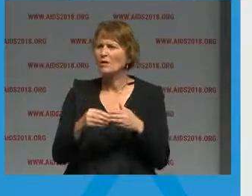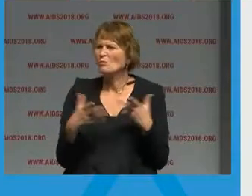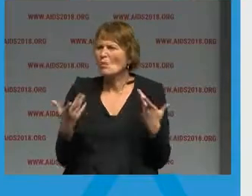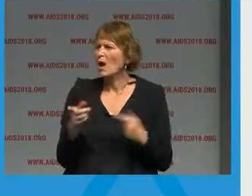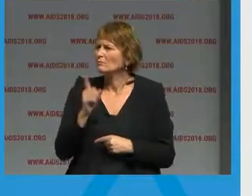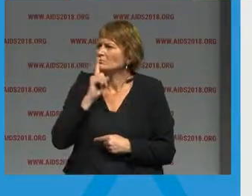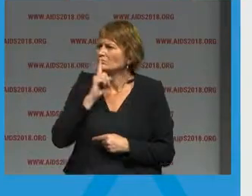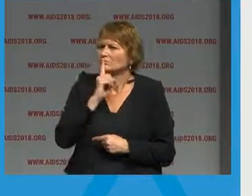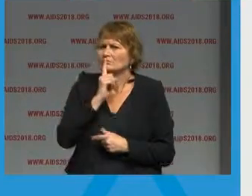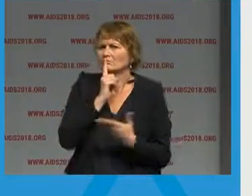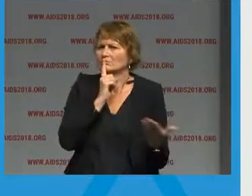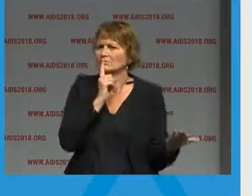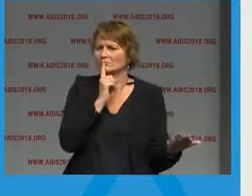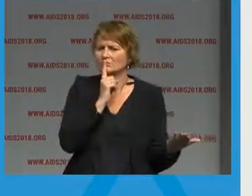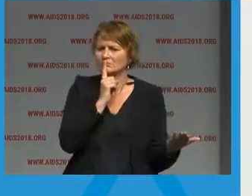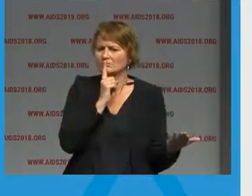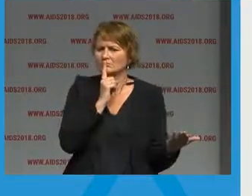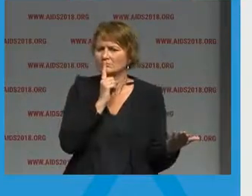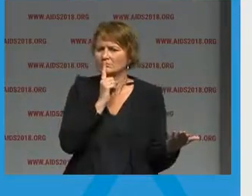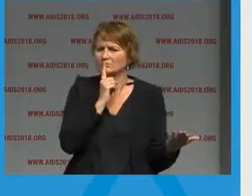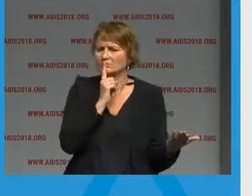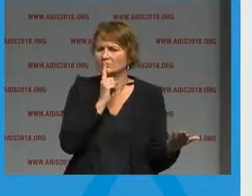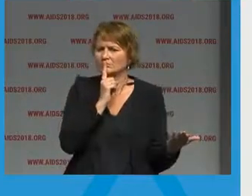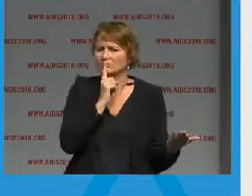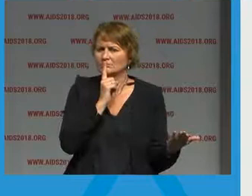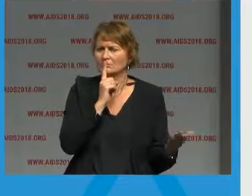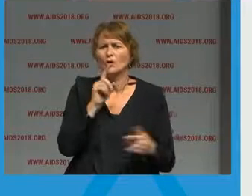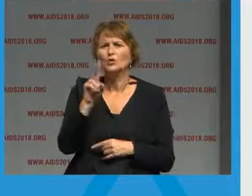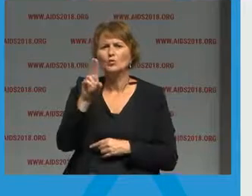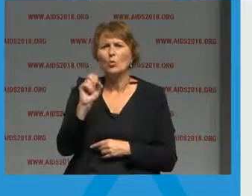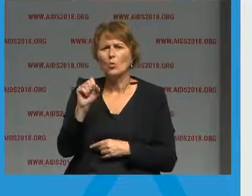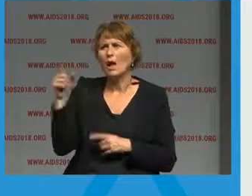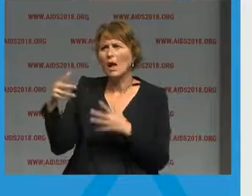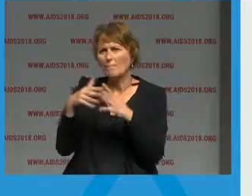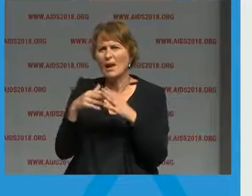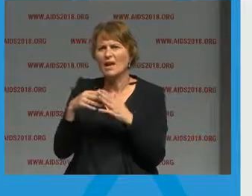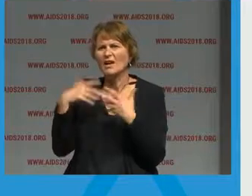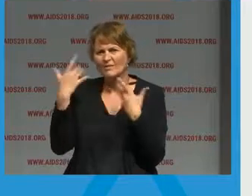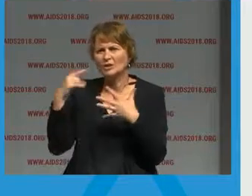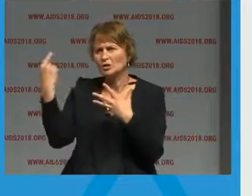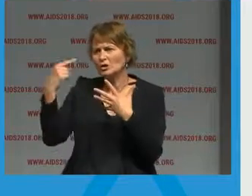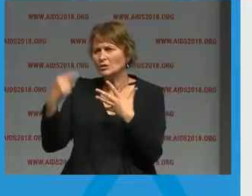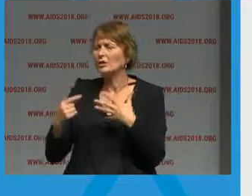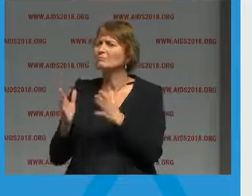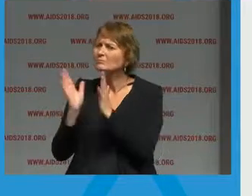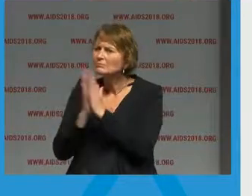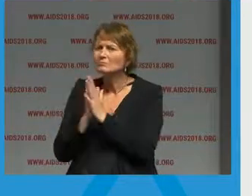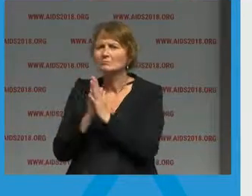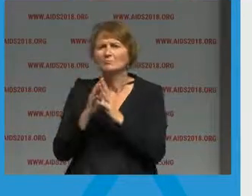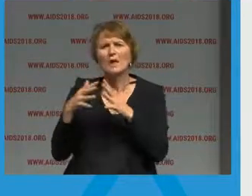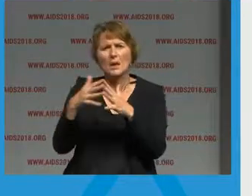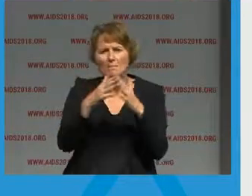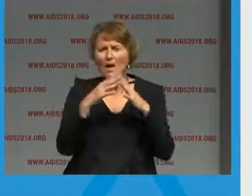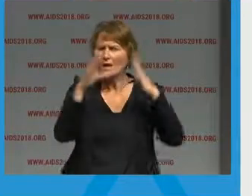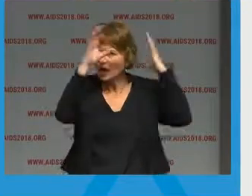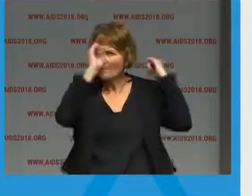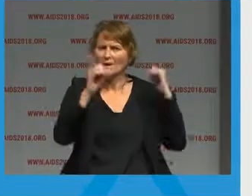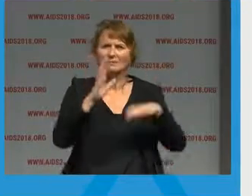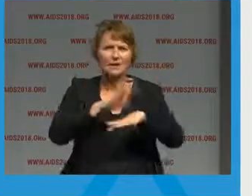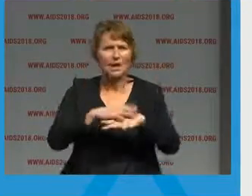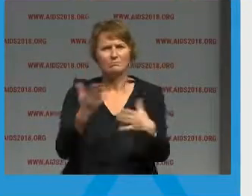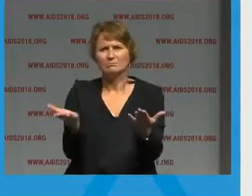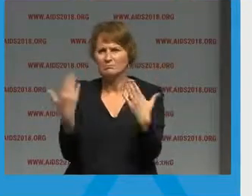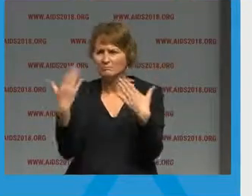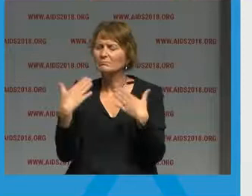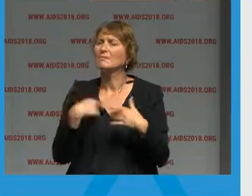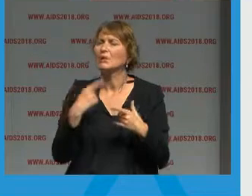what US is doing? UN Ambassador, we call on you to immediately support language